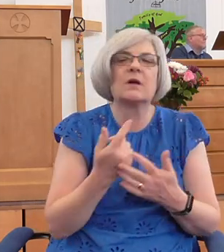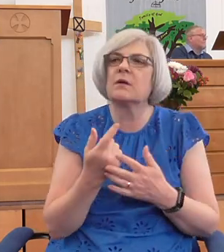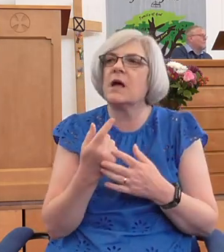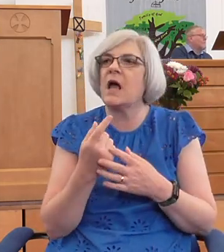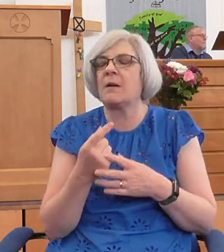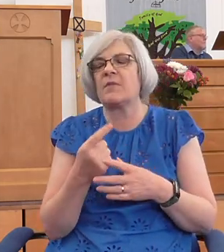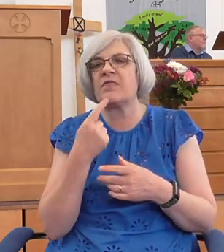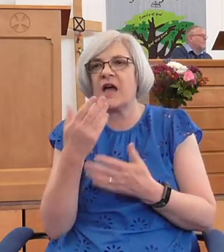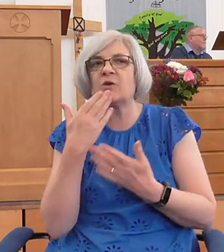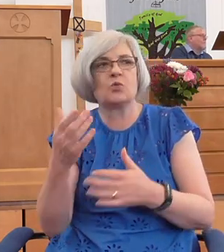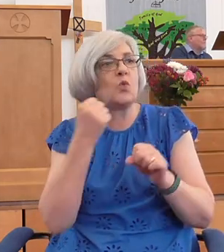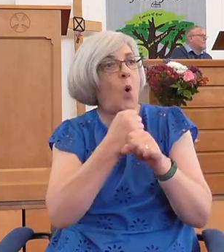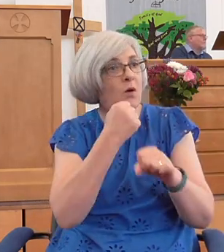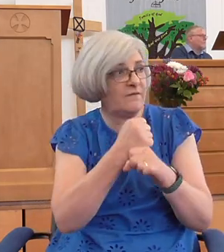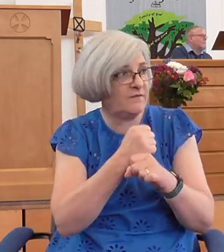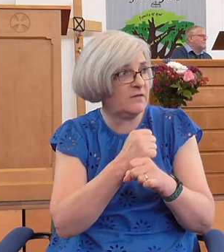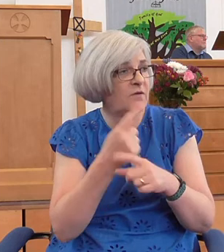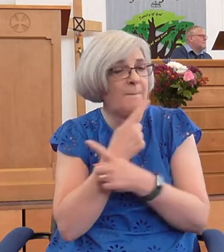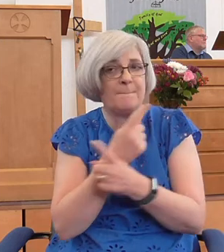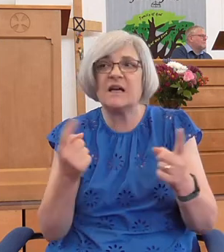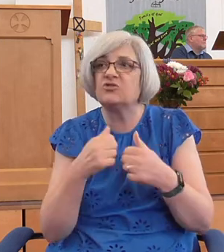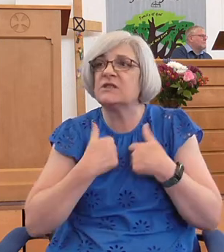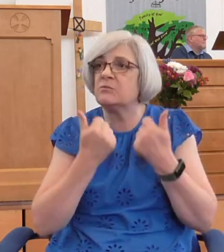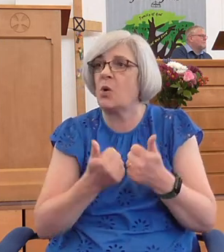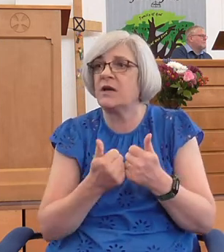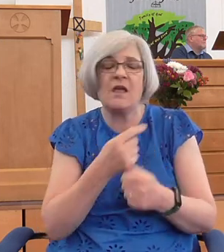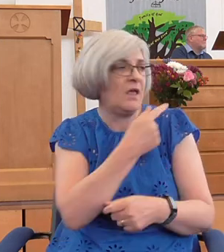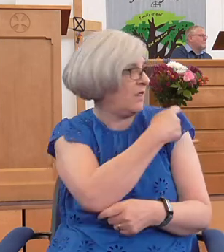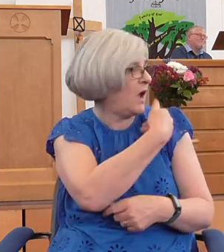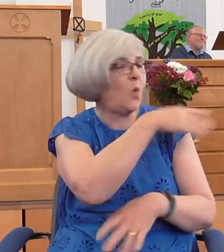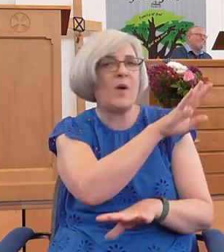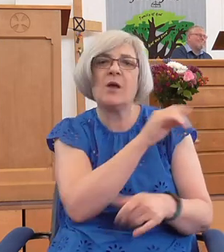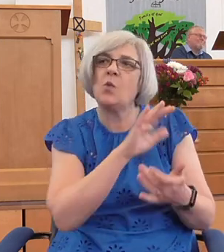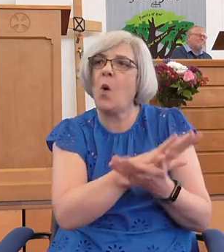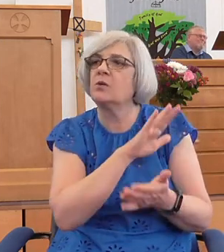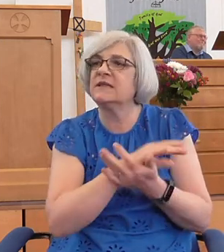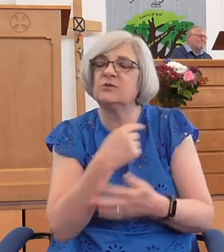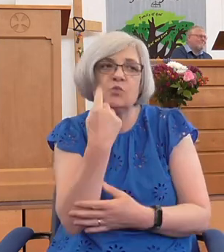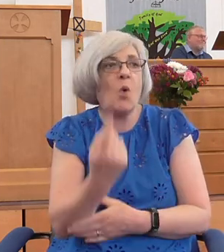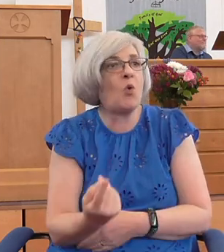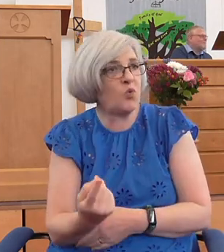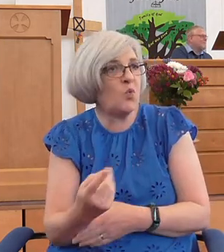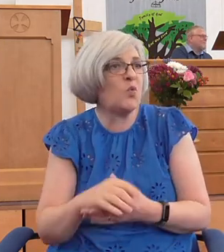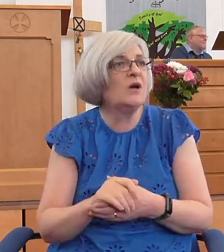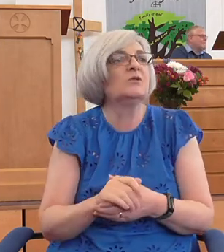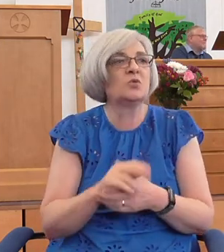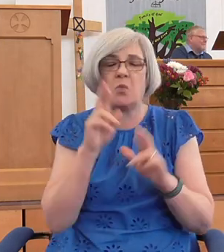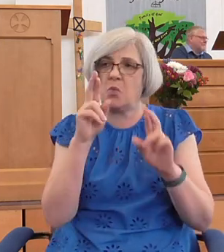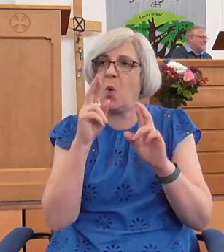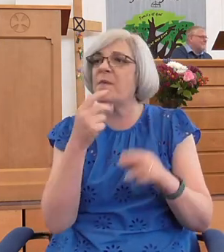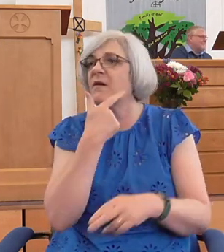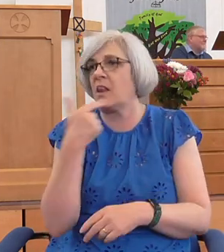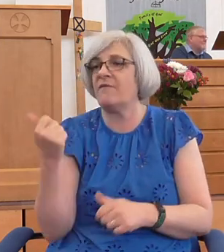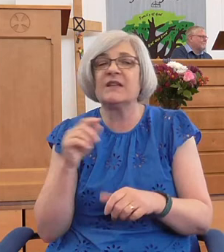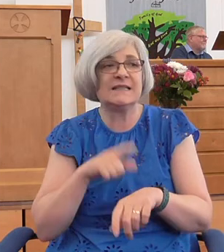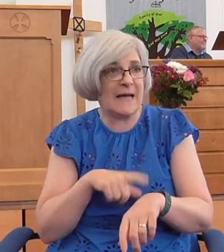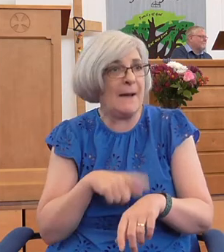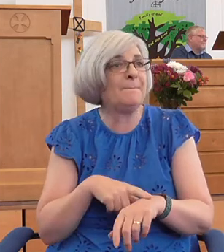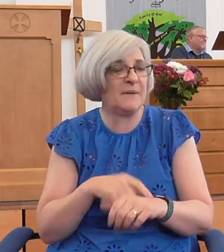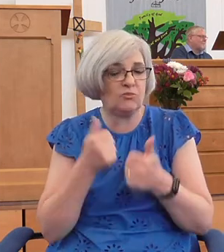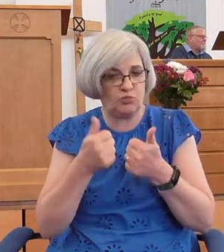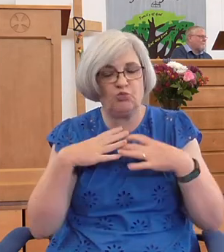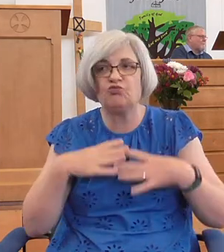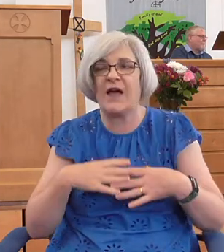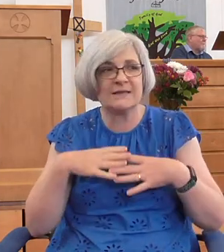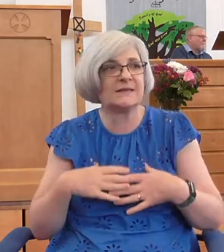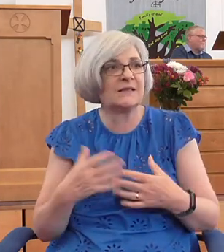message this morning. Gordon and Jess are off on holiday tomorrow, aren't they lucky? So we hope you have a lovely time and a nice rest, and then you